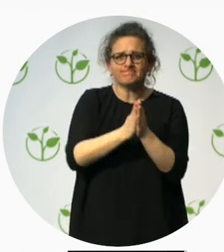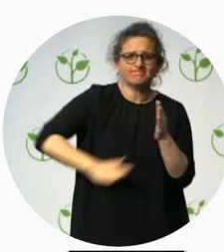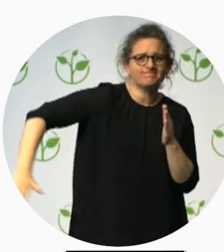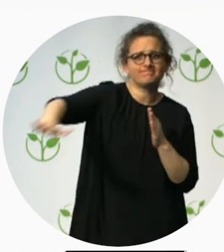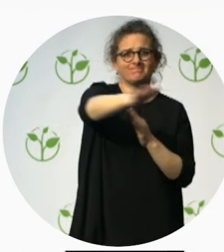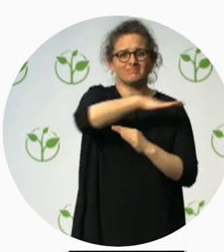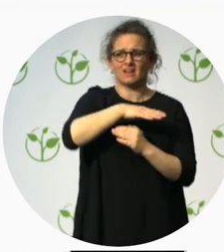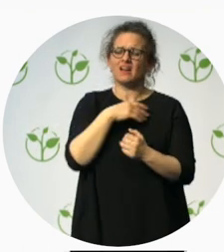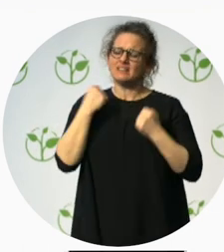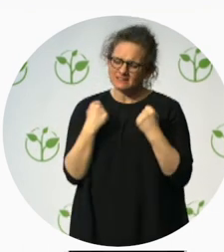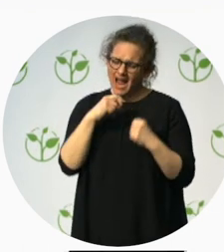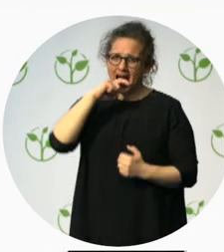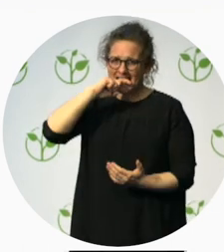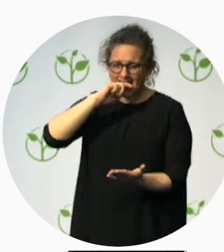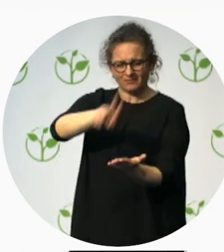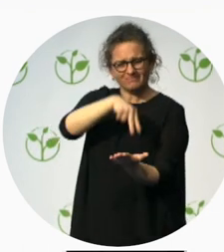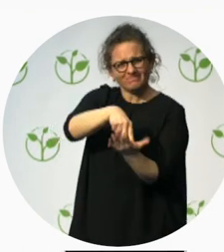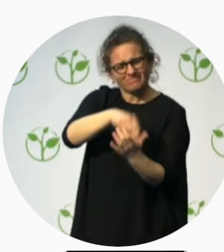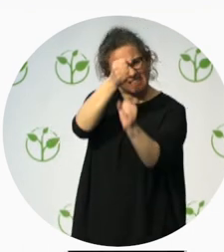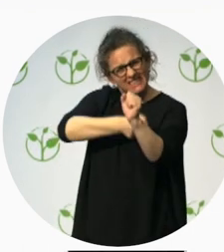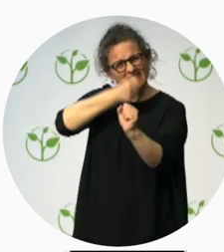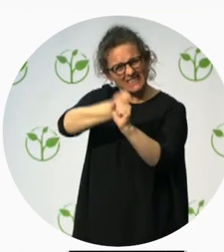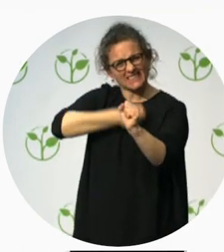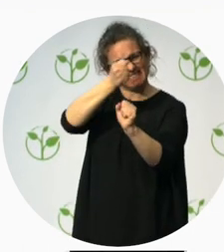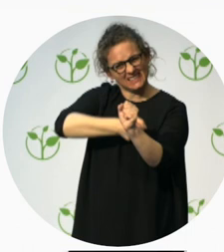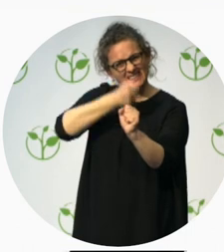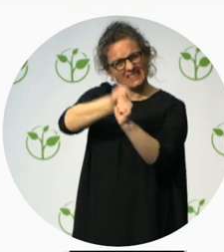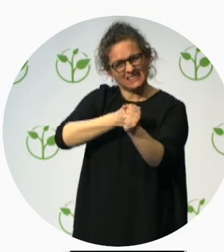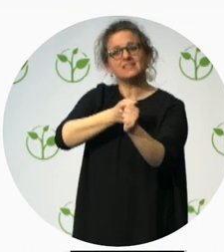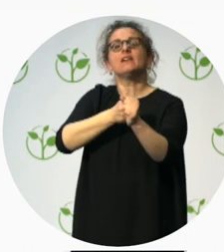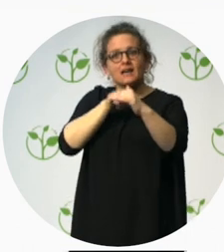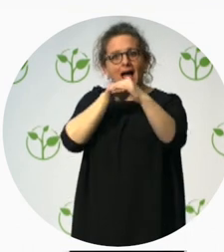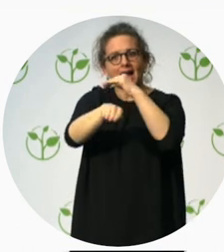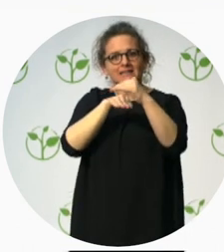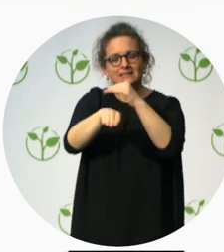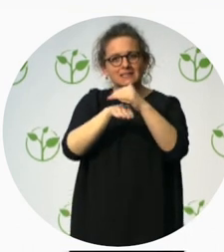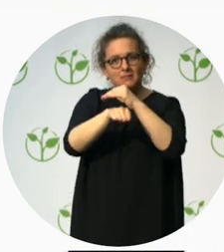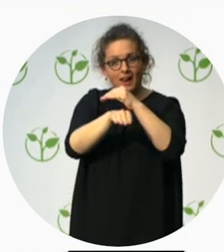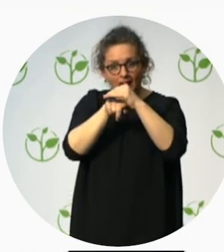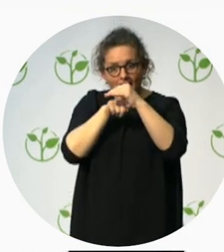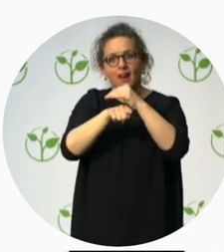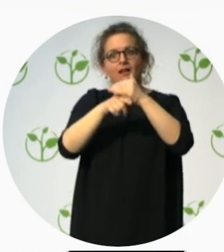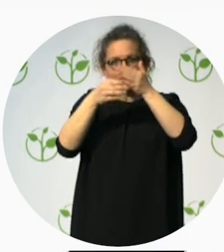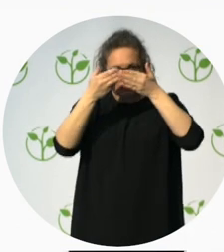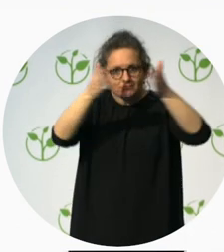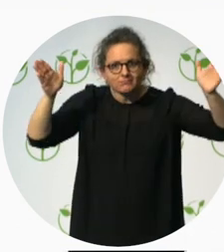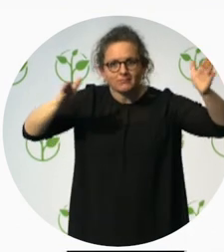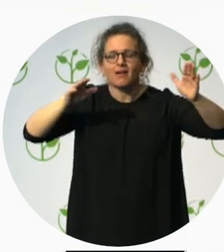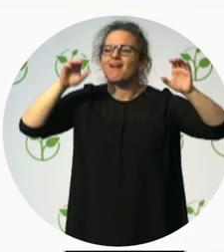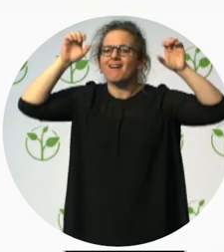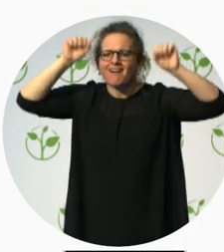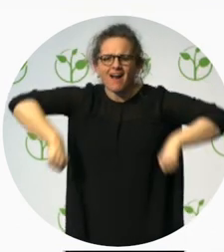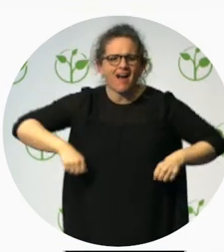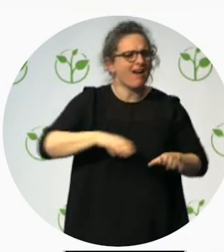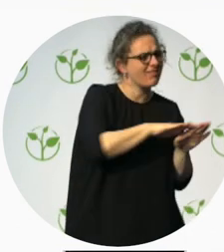for accessibility as a basis for the enjoyment of all human rights for all persons with disabilities. I